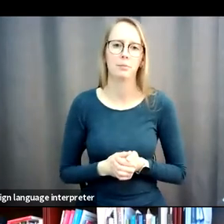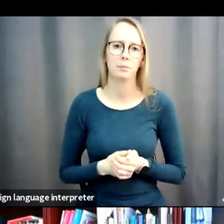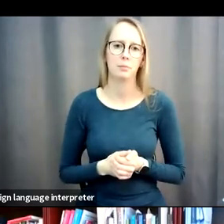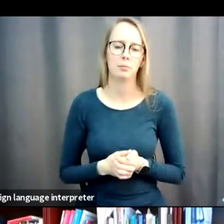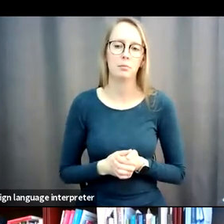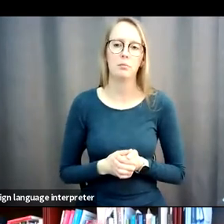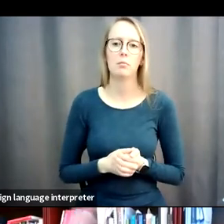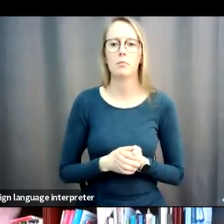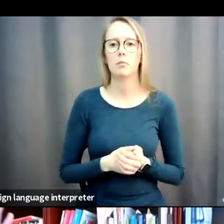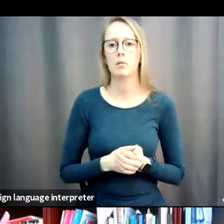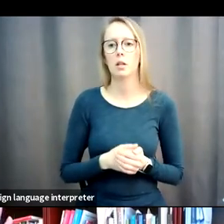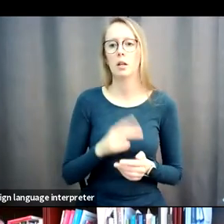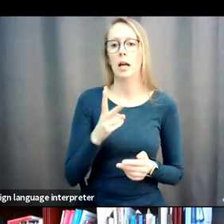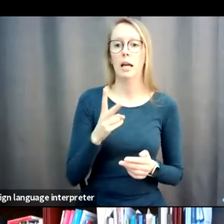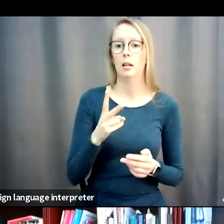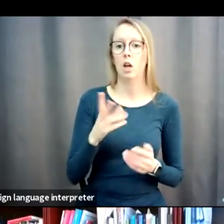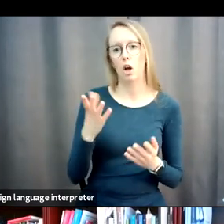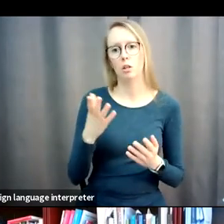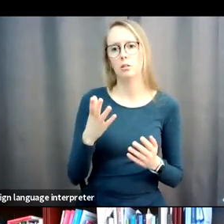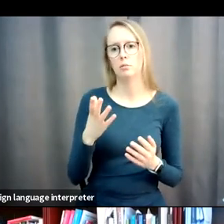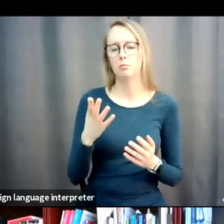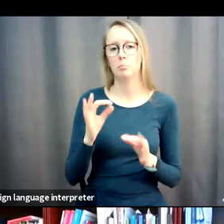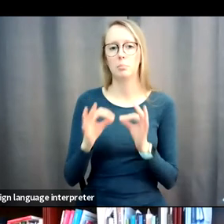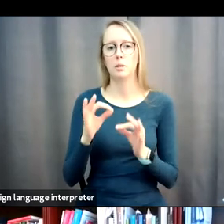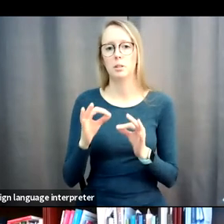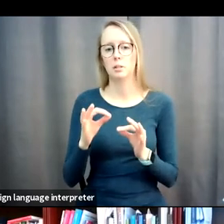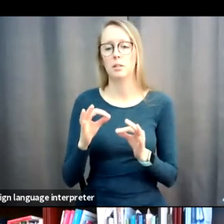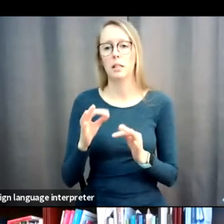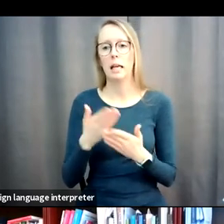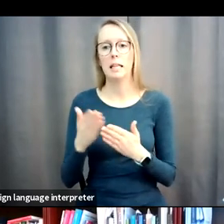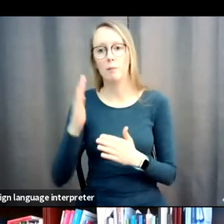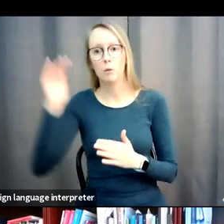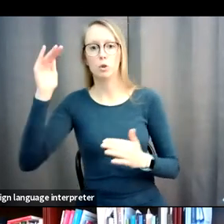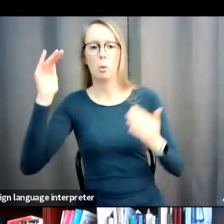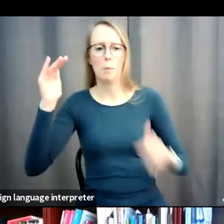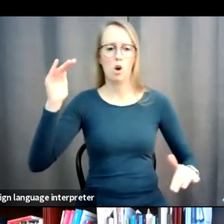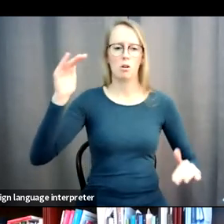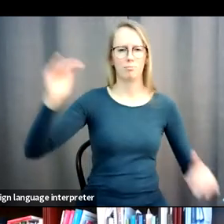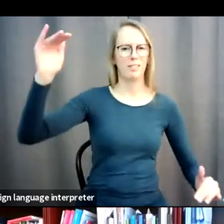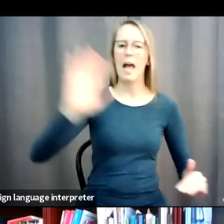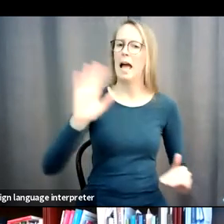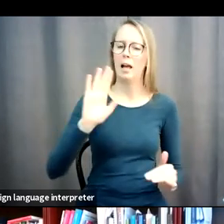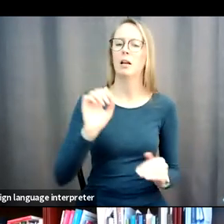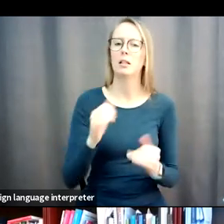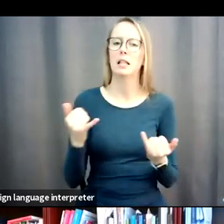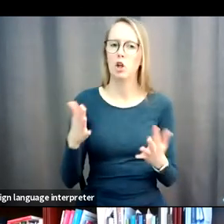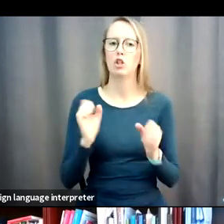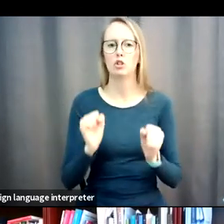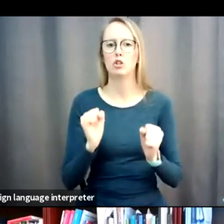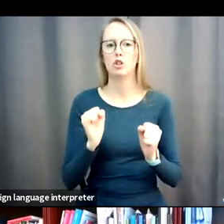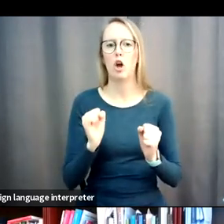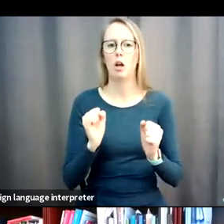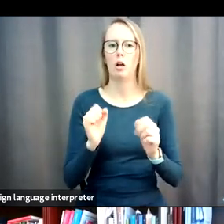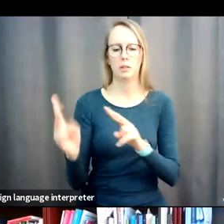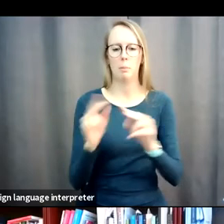Or children, no, adults in the upper position and children down here. And this is not the way it should be today. It should be based on